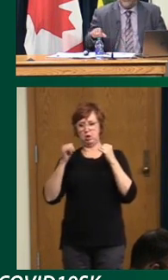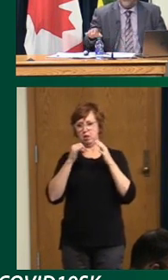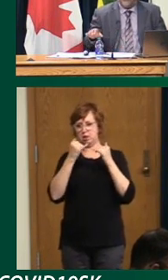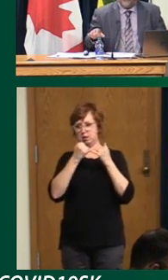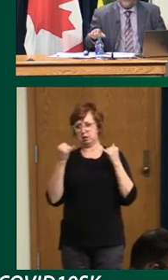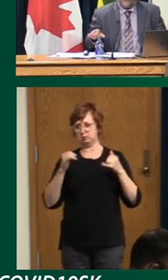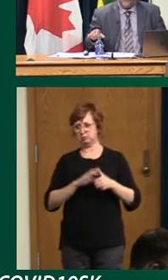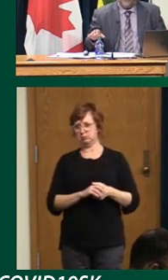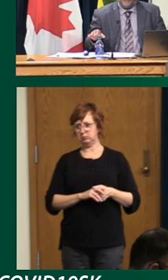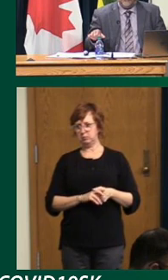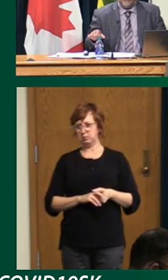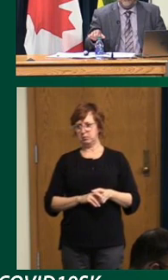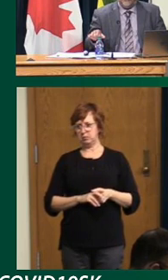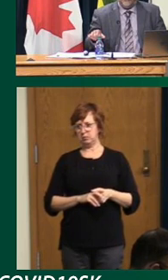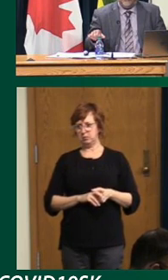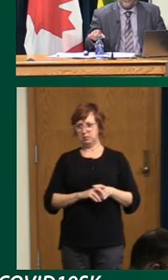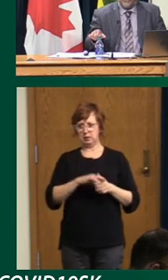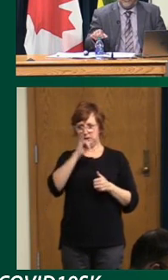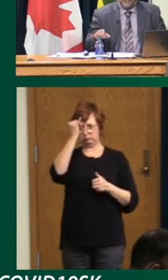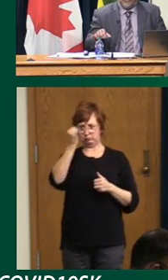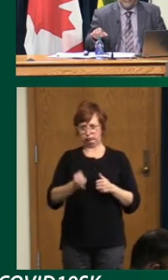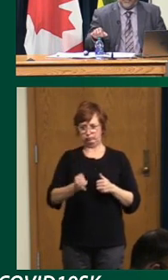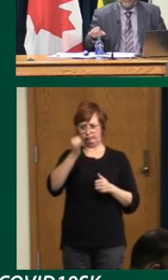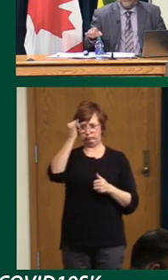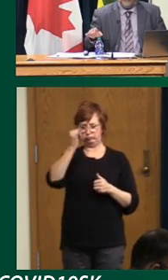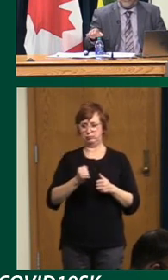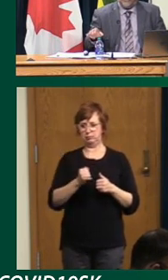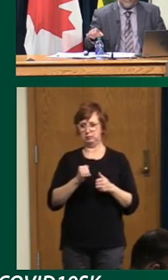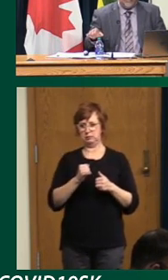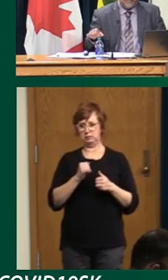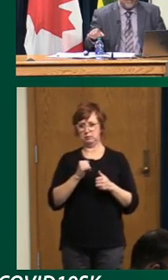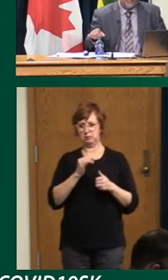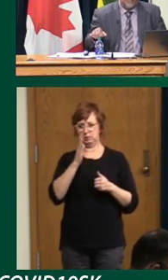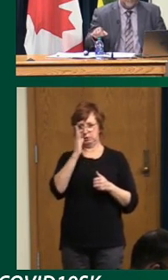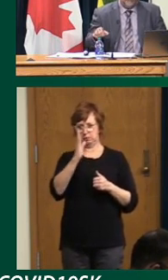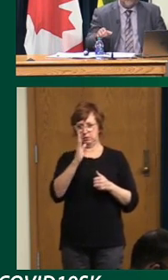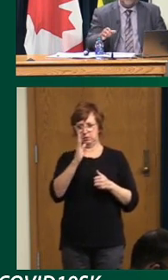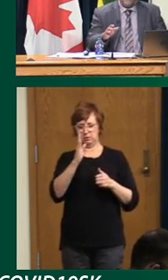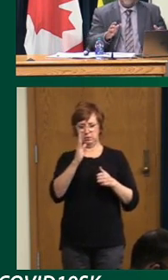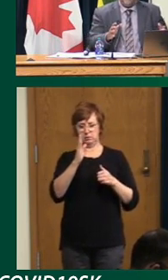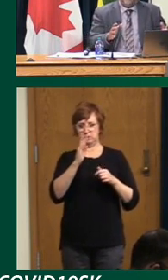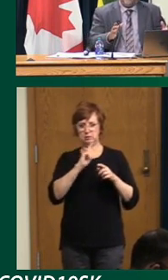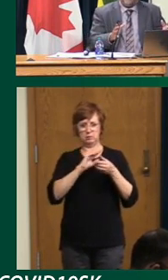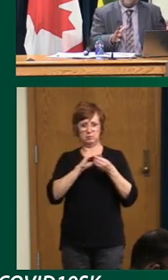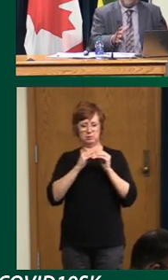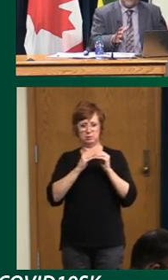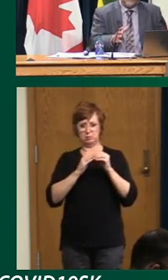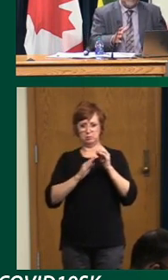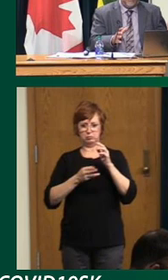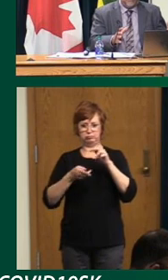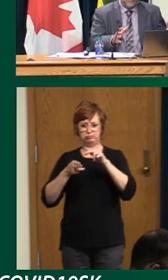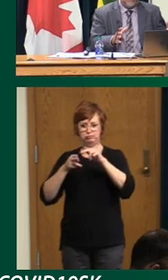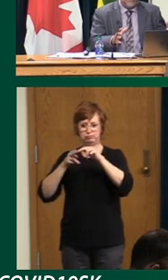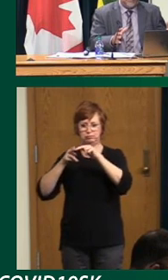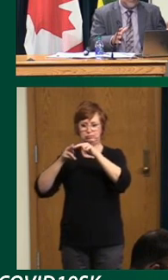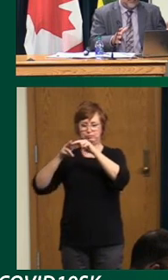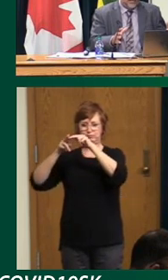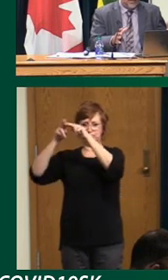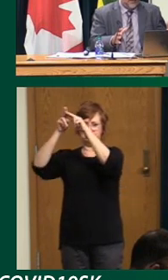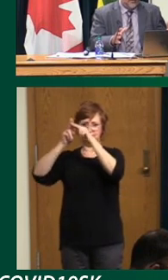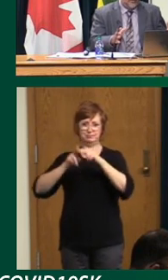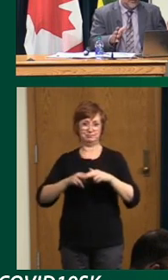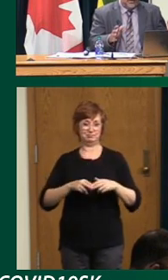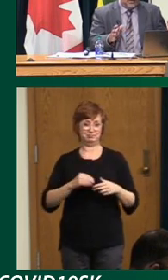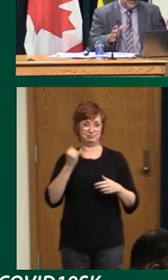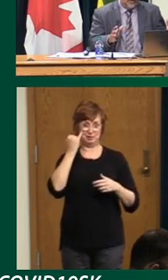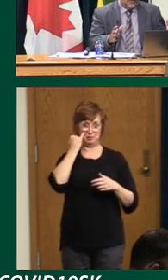want to level off at 100 to at less than 200 cases a day, but if we were not to do anything, we can see that it's